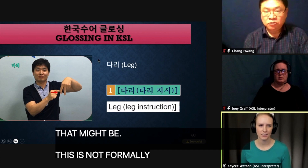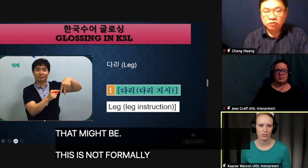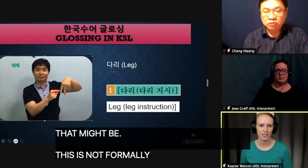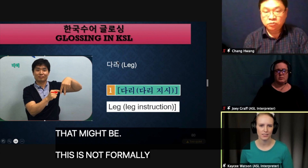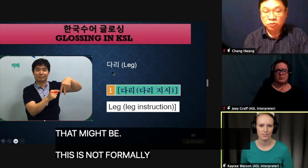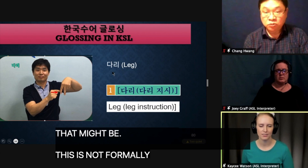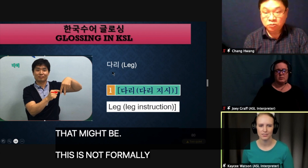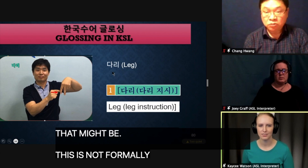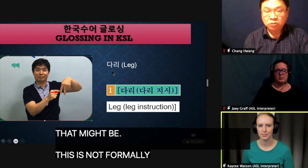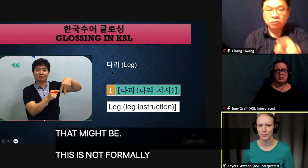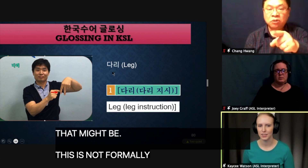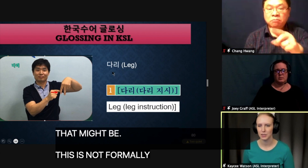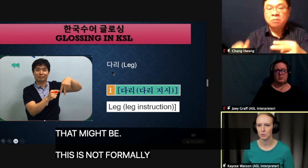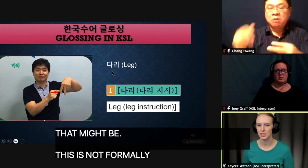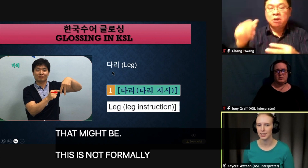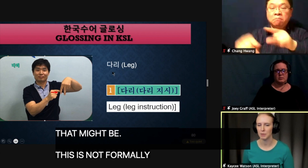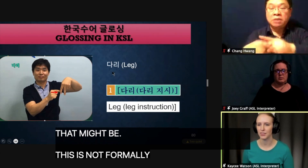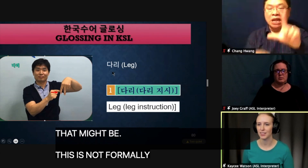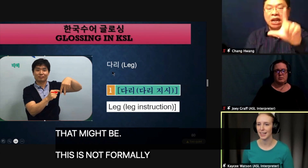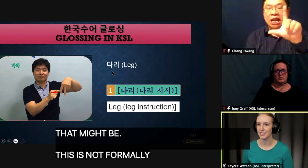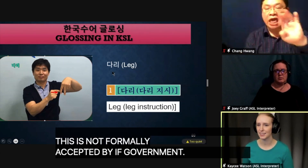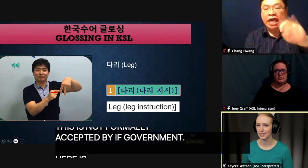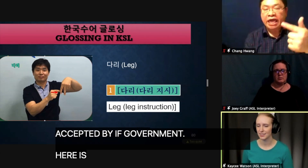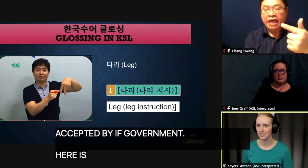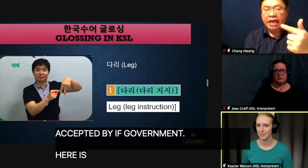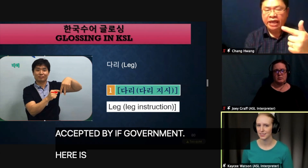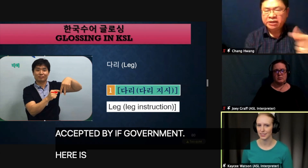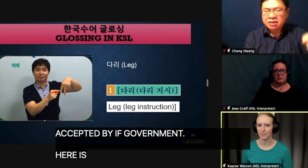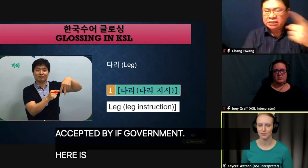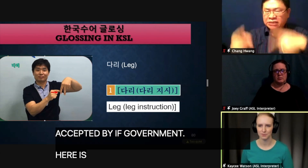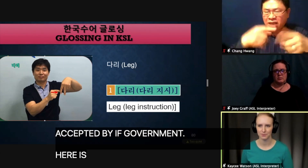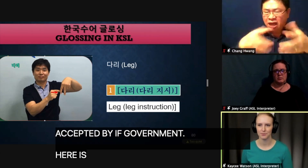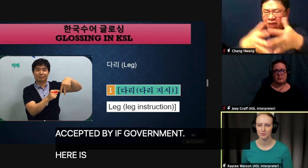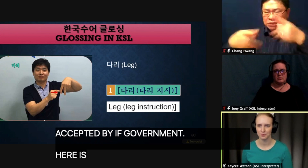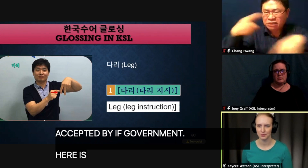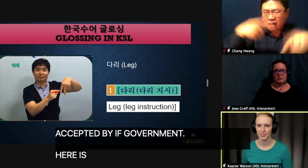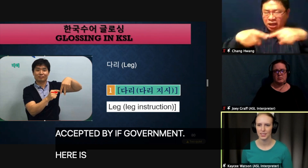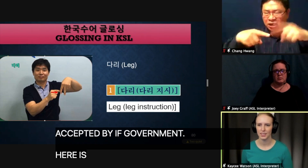Here is a sign in Korean where we talk about the leg, right?